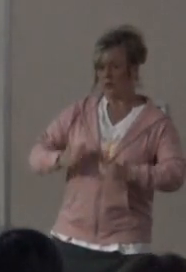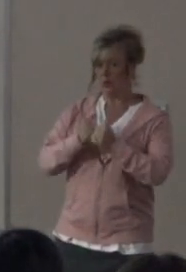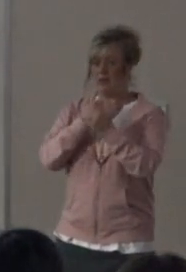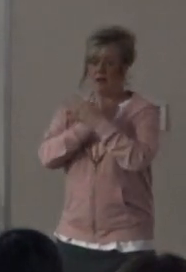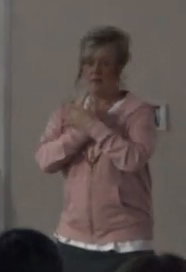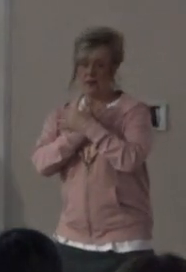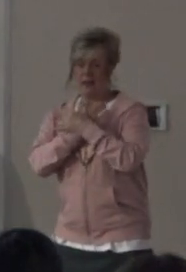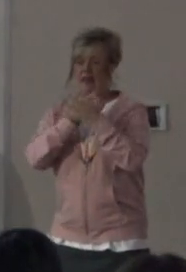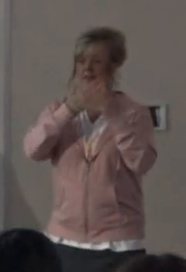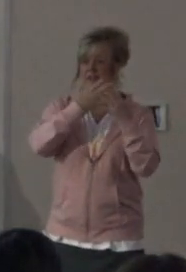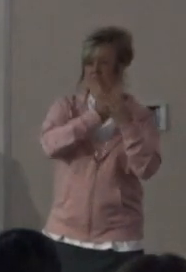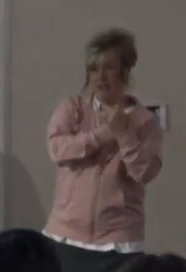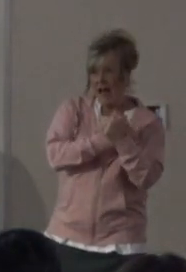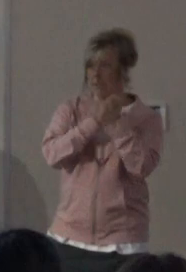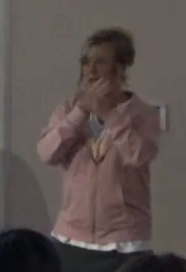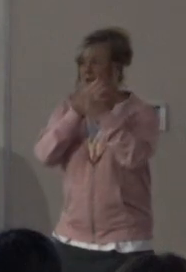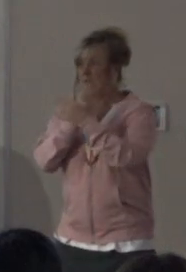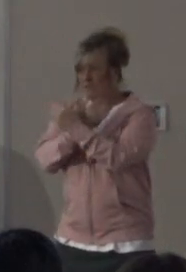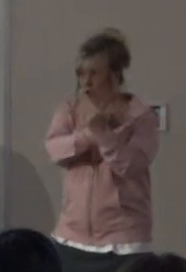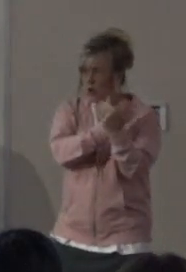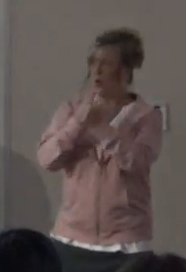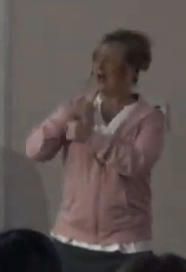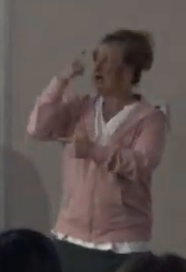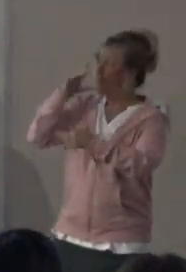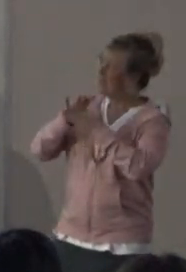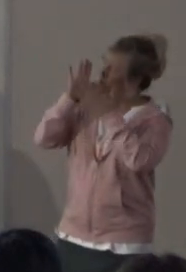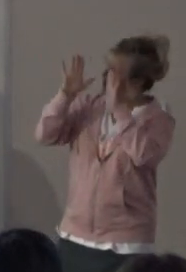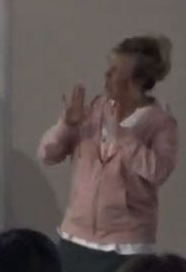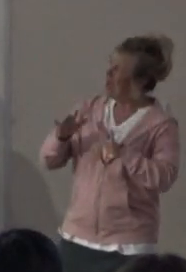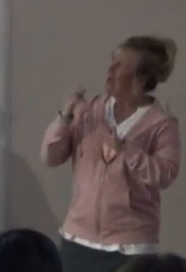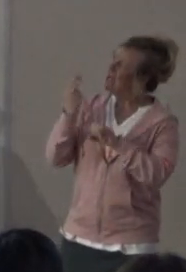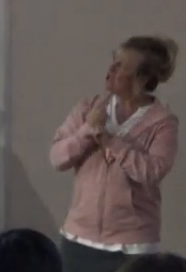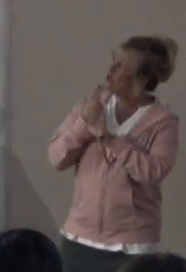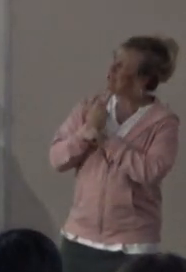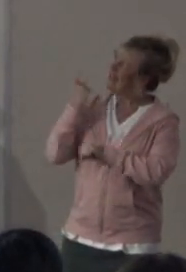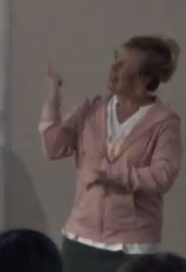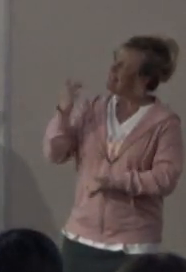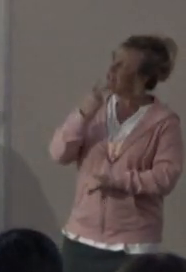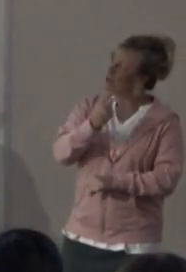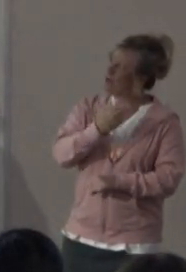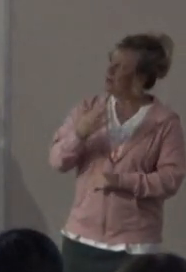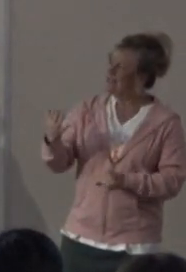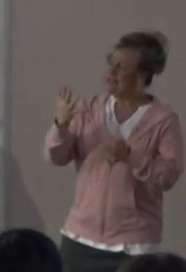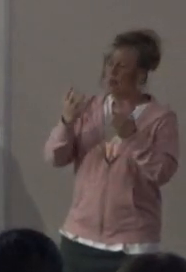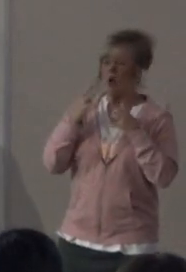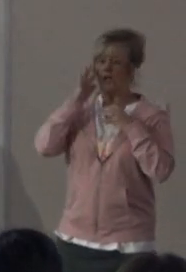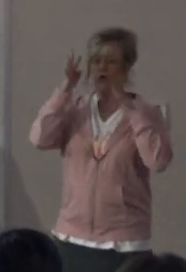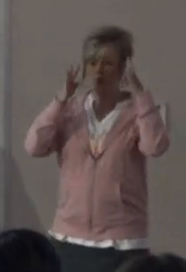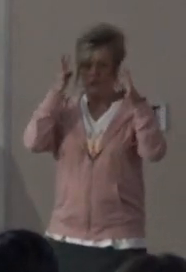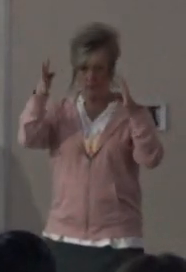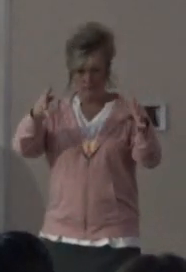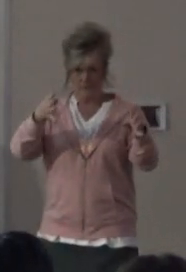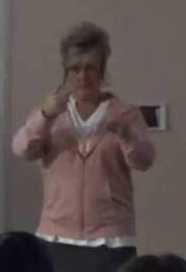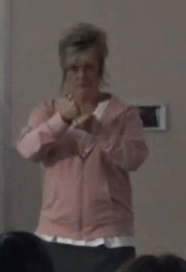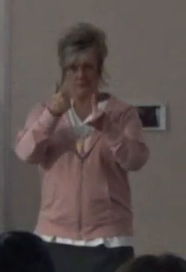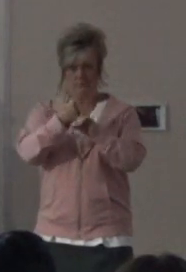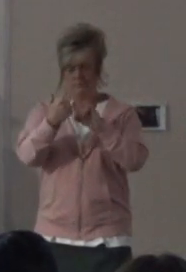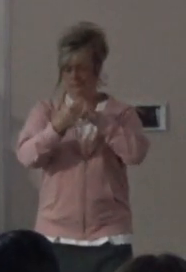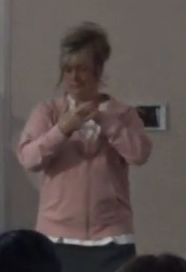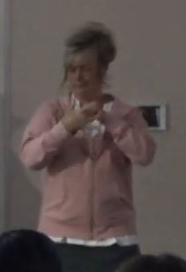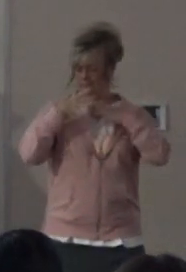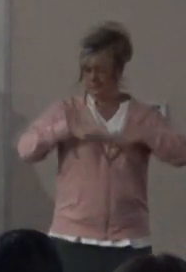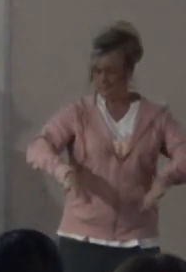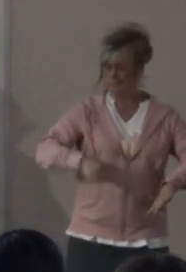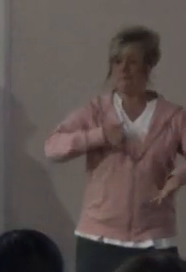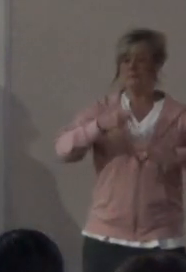flapped and they flew, and I thought that was awesome. So I kind of took these two things and wanted to create my own kind of technological dress. So